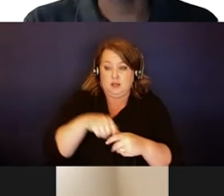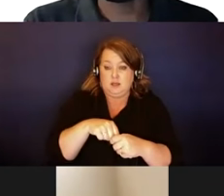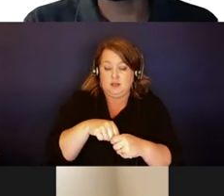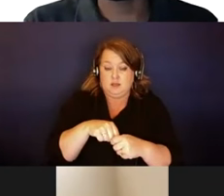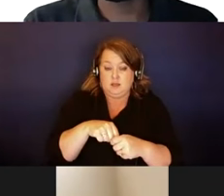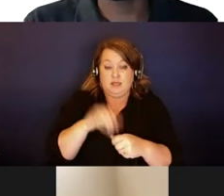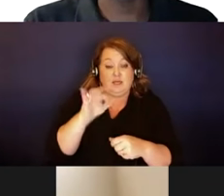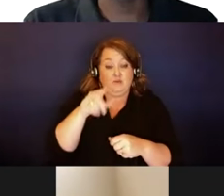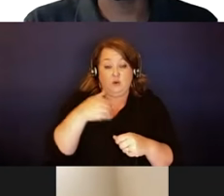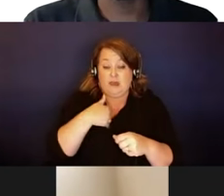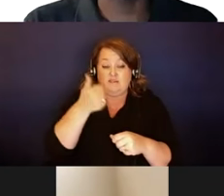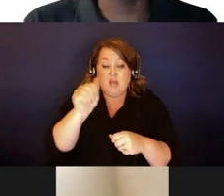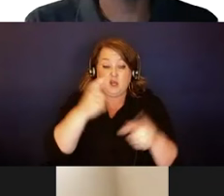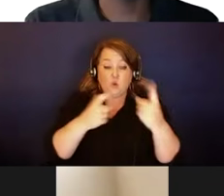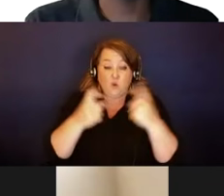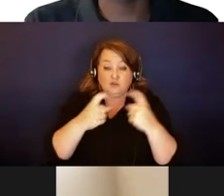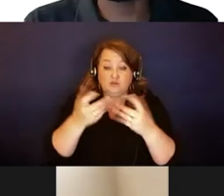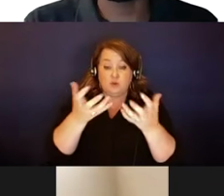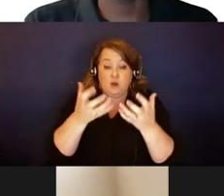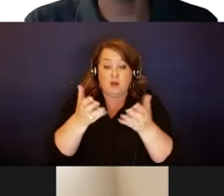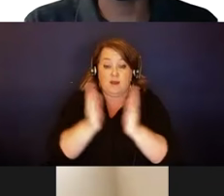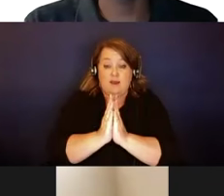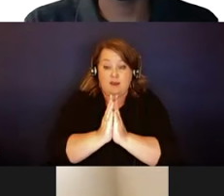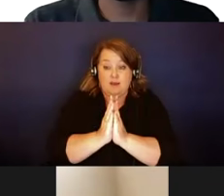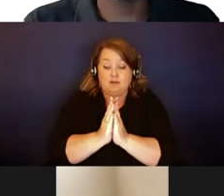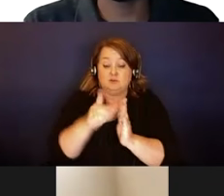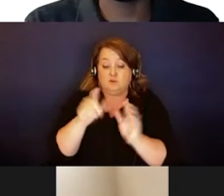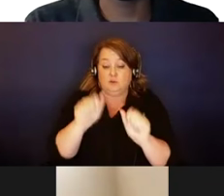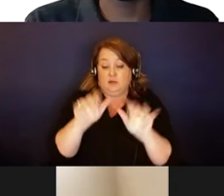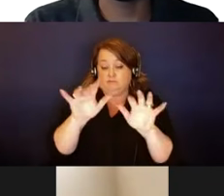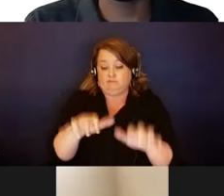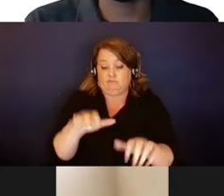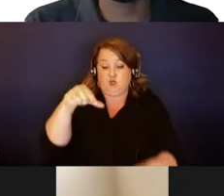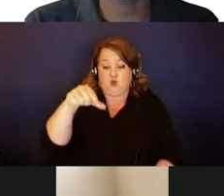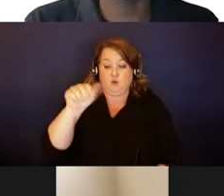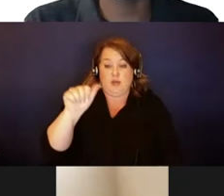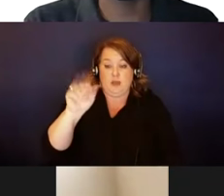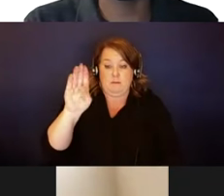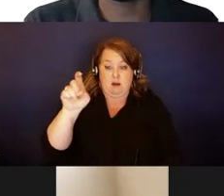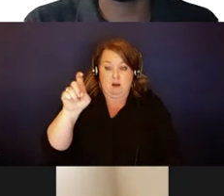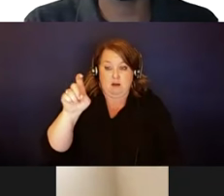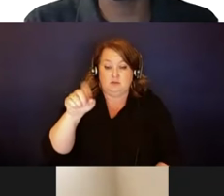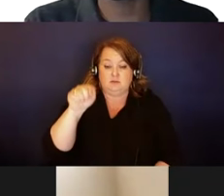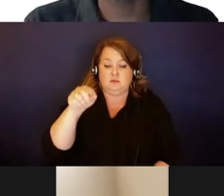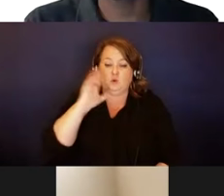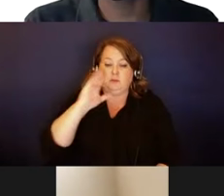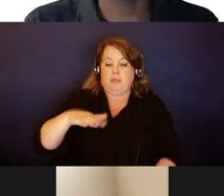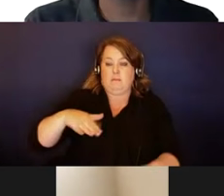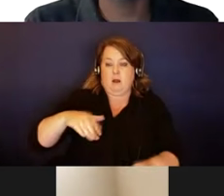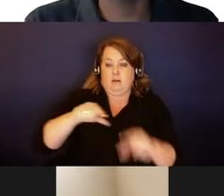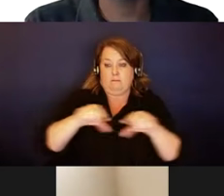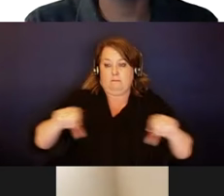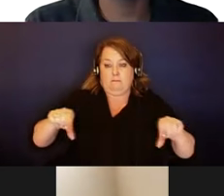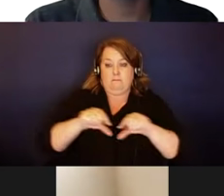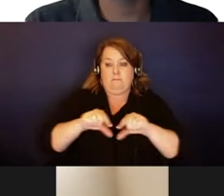So if you have any kind of questions that you would like our panelists to answer, please put them into the Q&A box. It should be located at the bottom of your